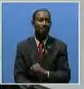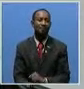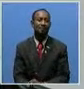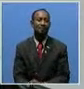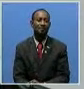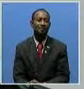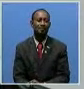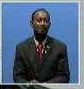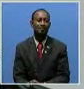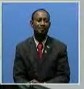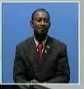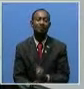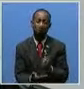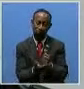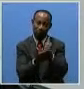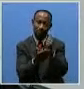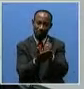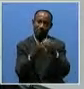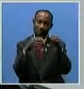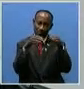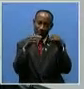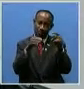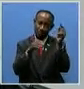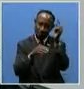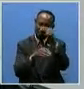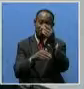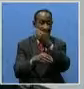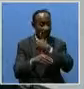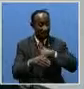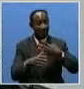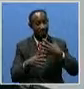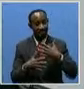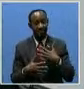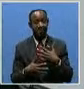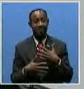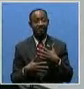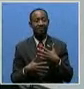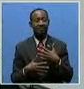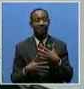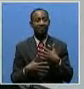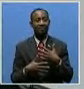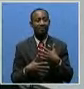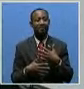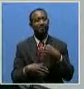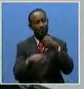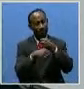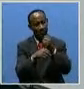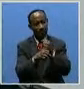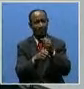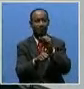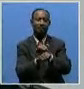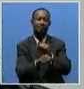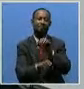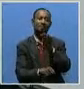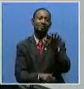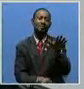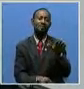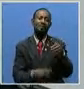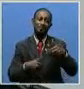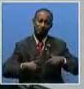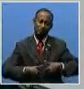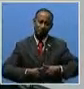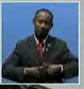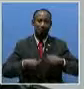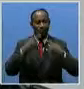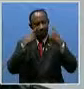and will help you get the market in Congo. I'm serious. Then you create the jobs that the youth are crying